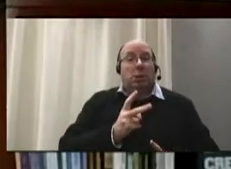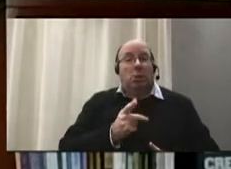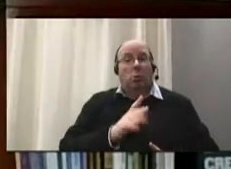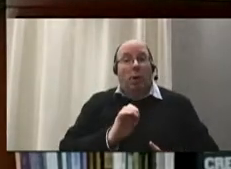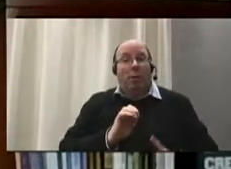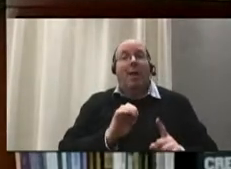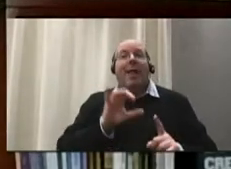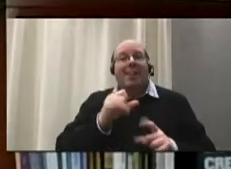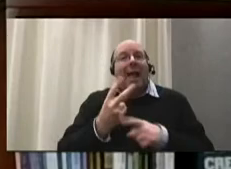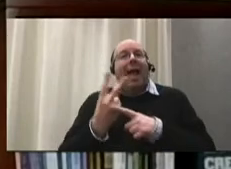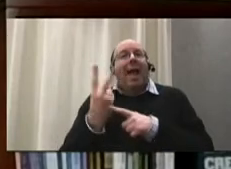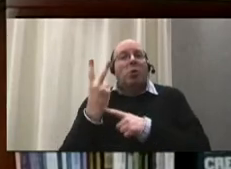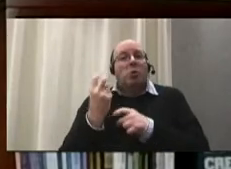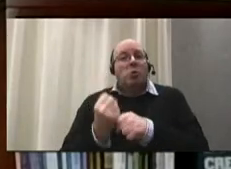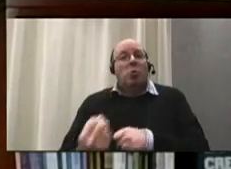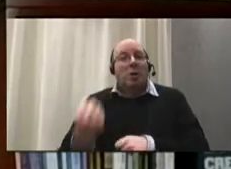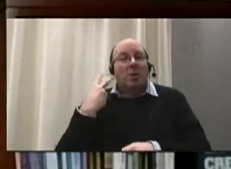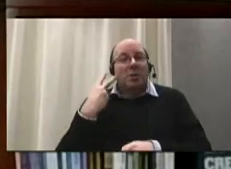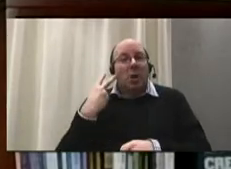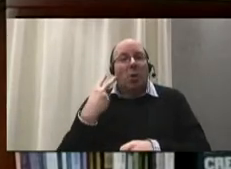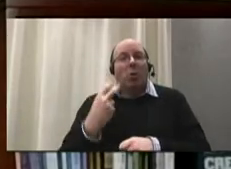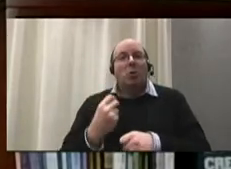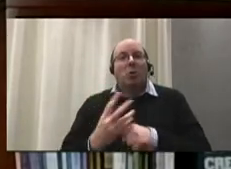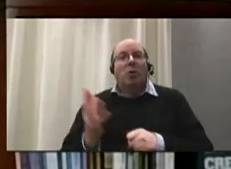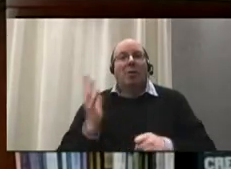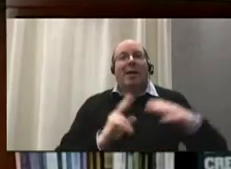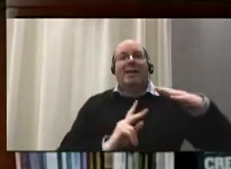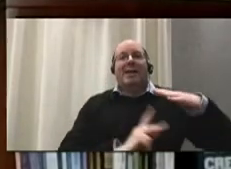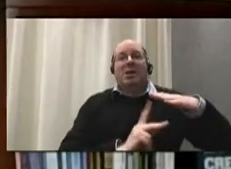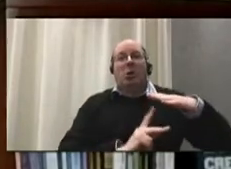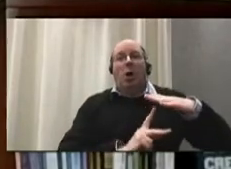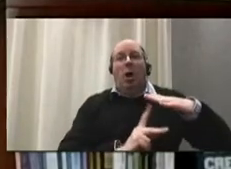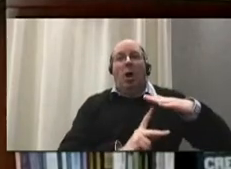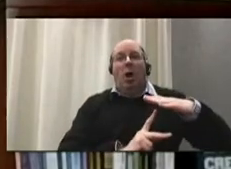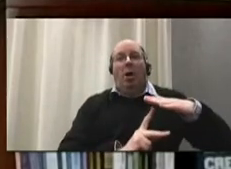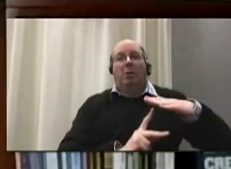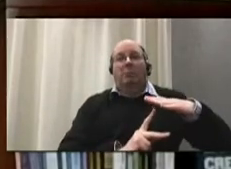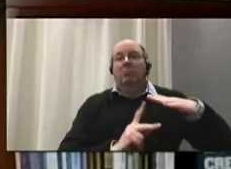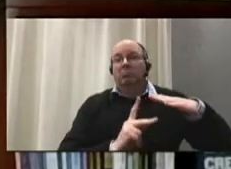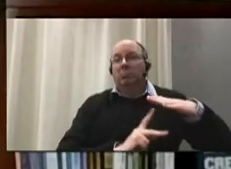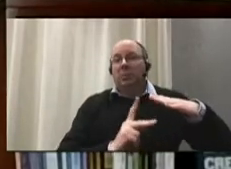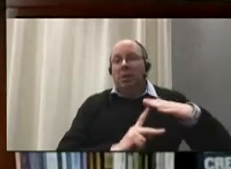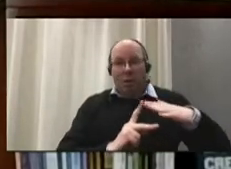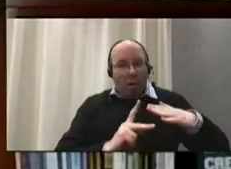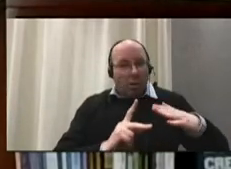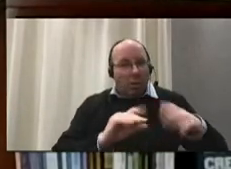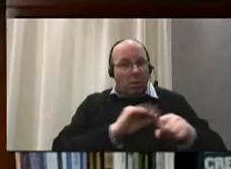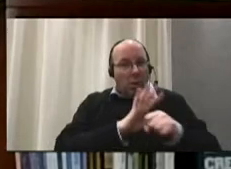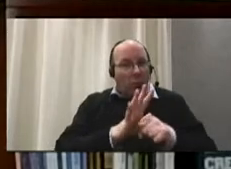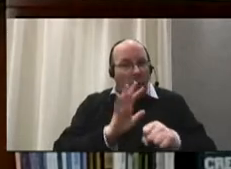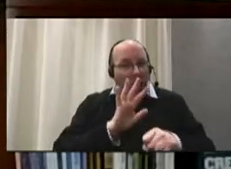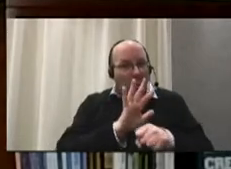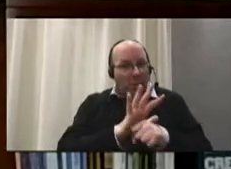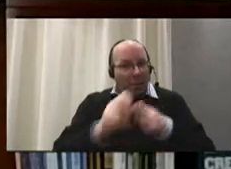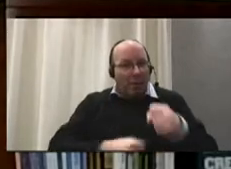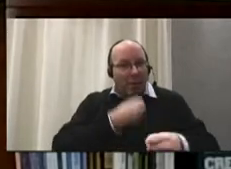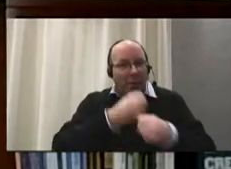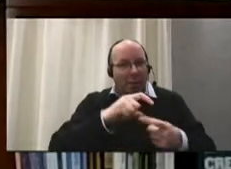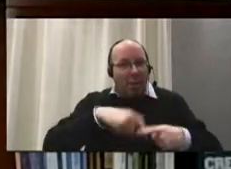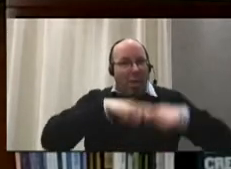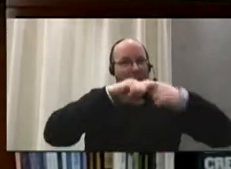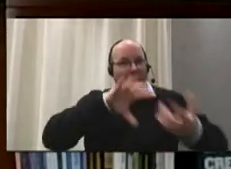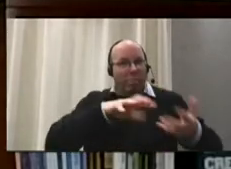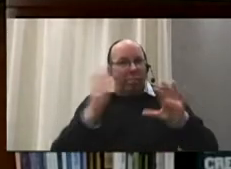learning that were impacted by COVID, and looking at who those students are, looking at them in these identified groups that we look at